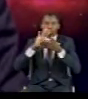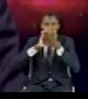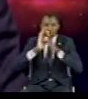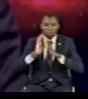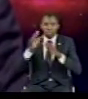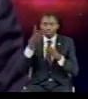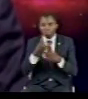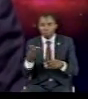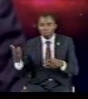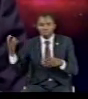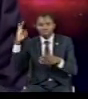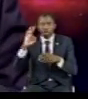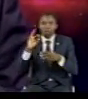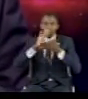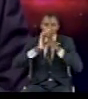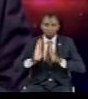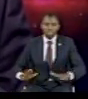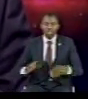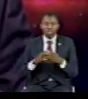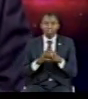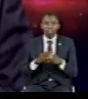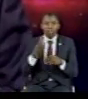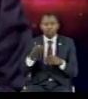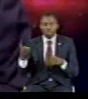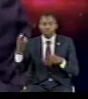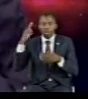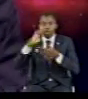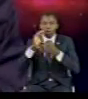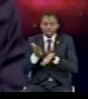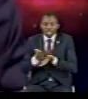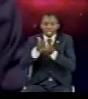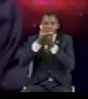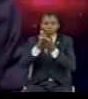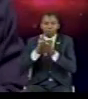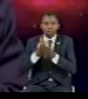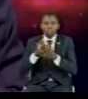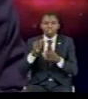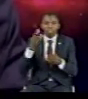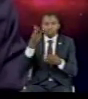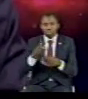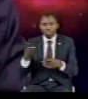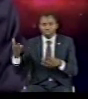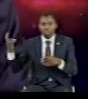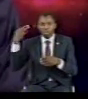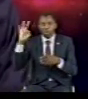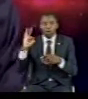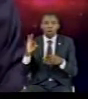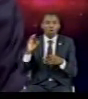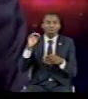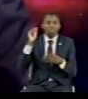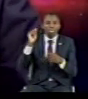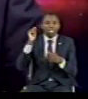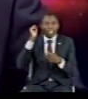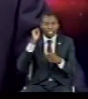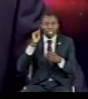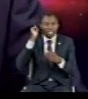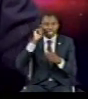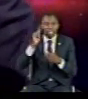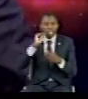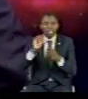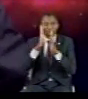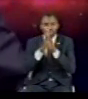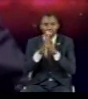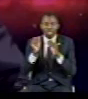weapons of health, weapons of deliverance, and not weapons of war. And